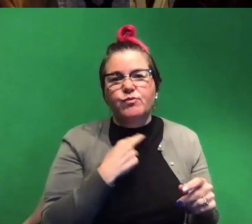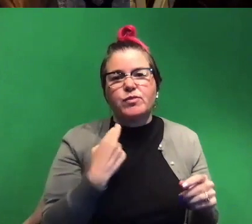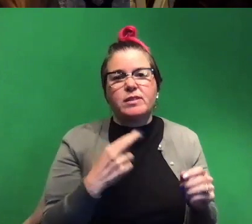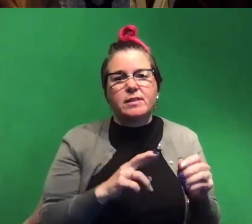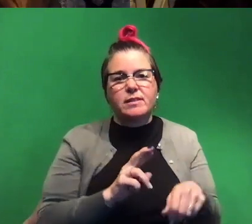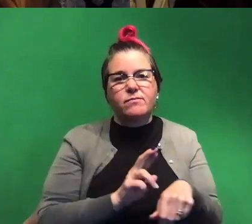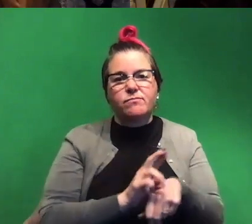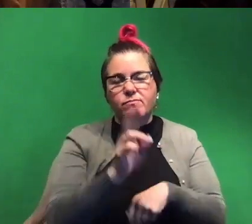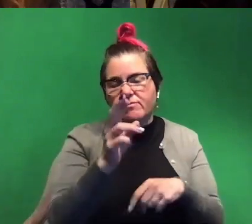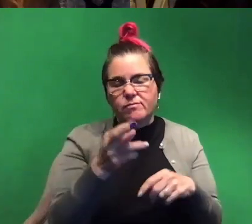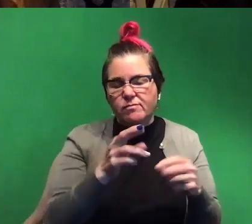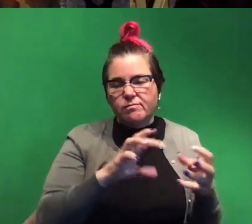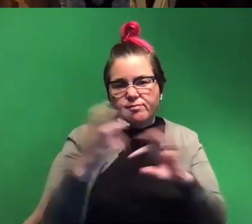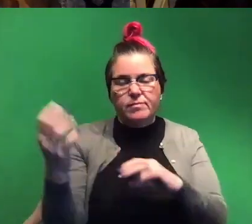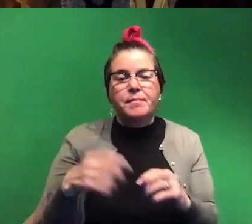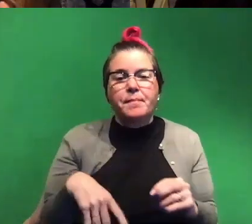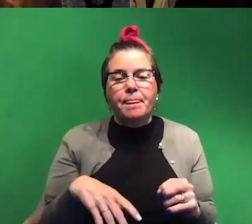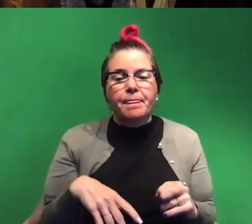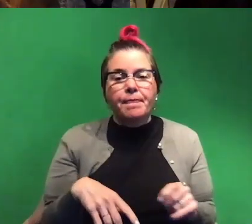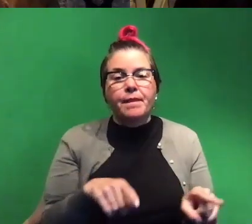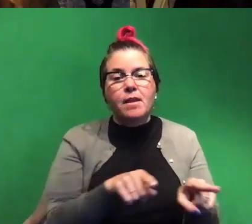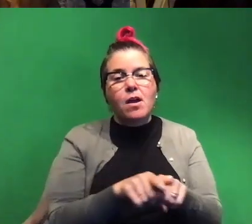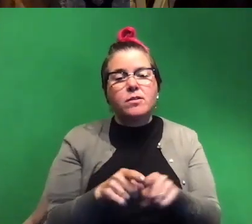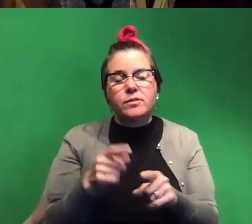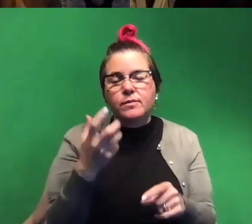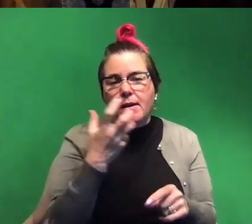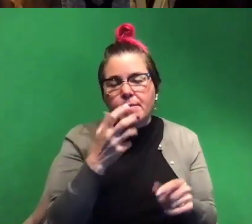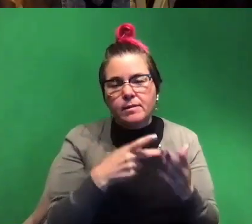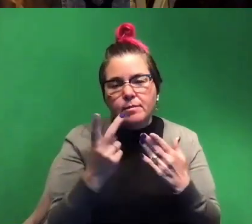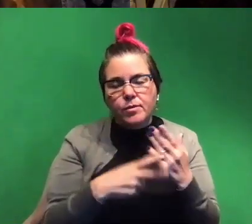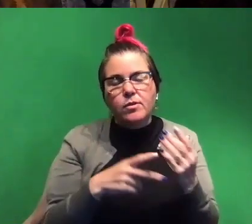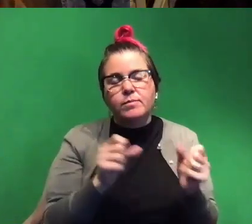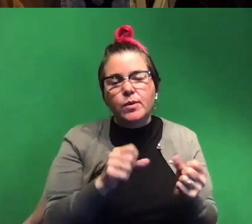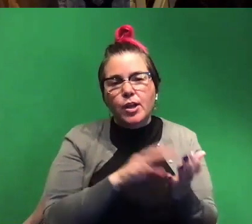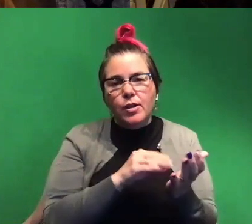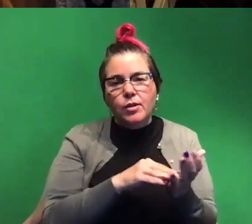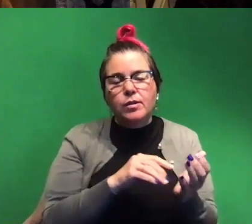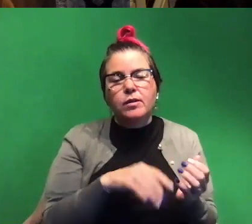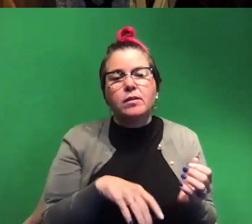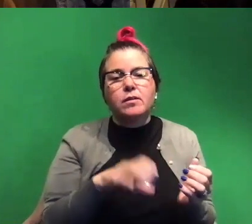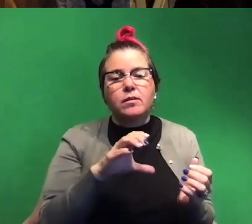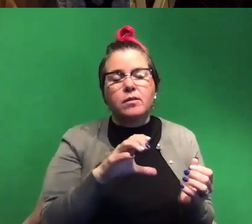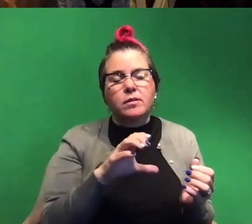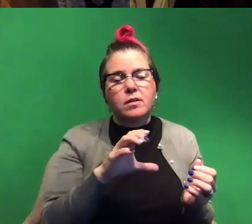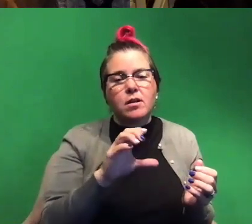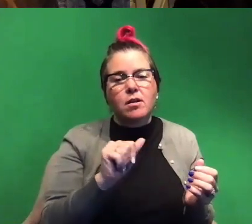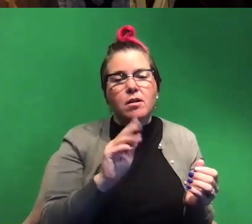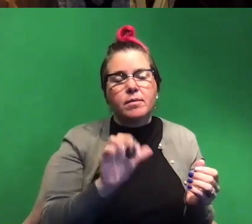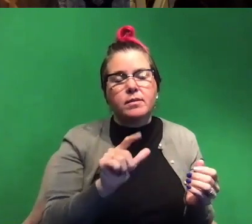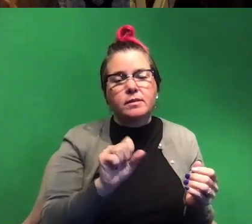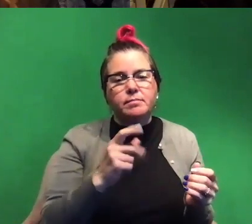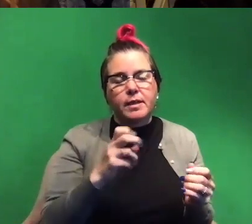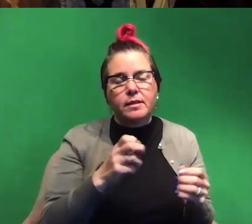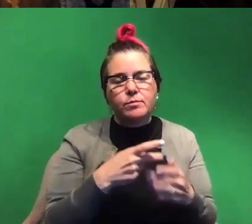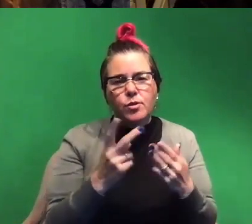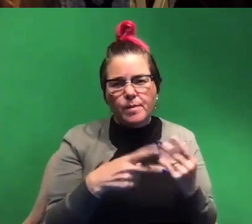hit. There's also like amazing programs you can get to learn. I think Kerbal Space Program is one of the free ones